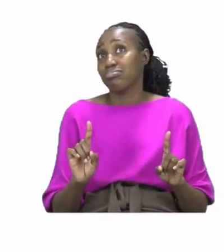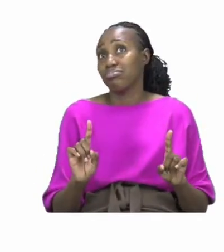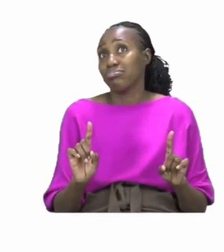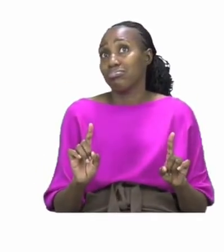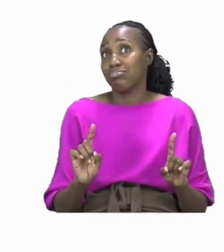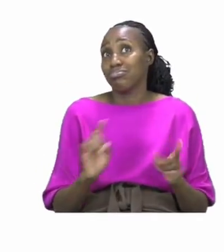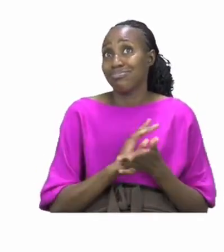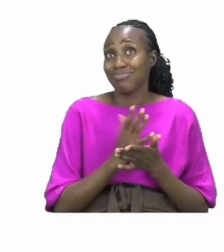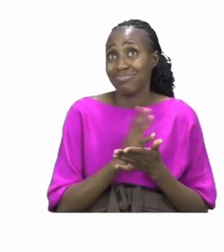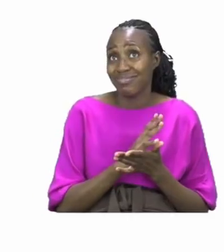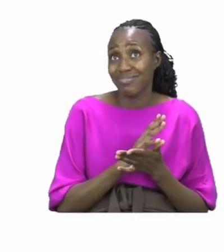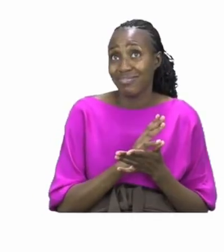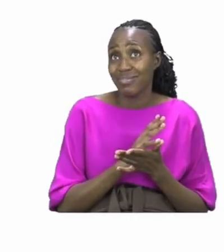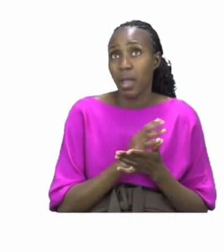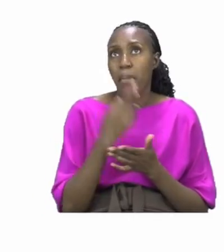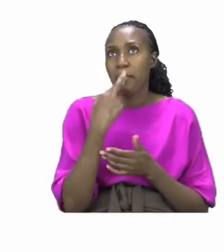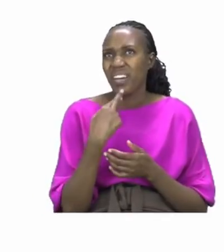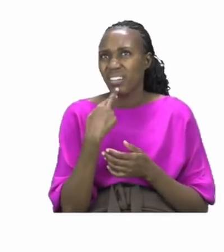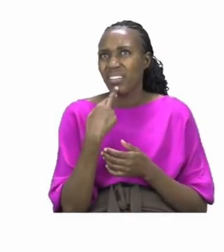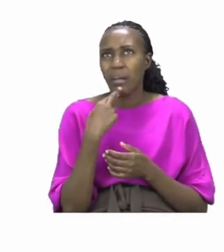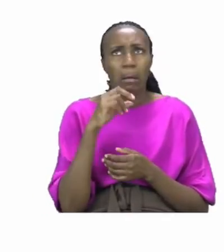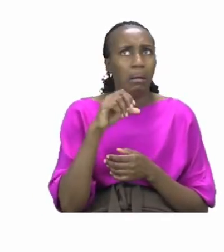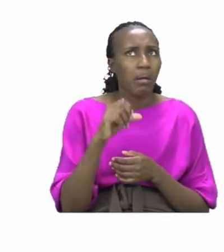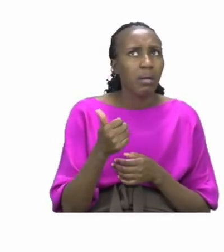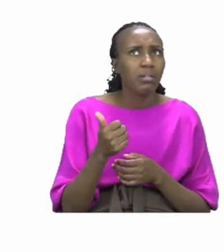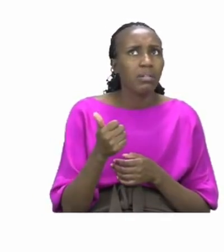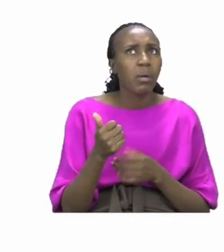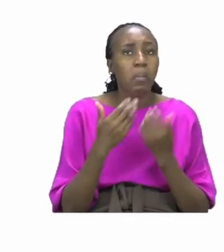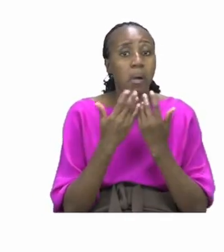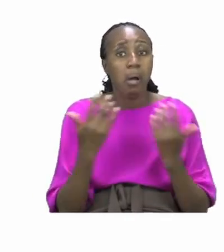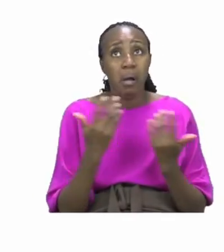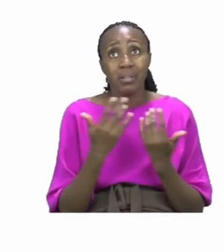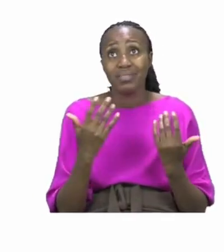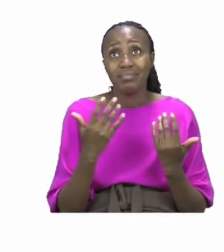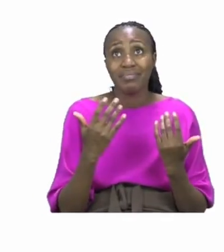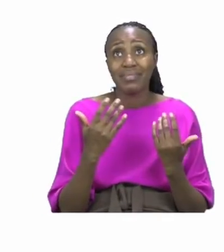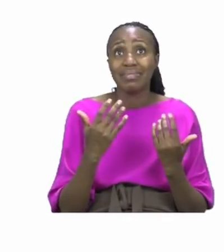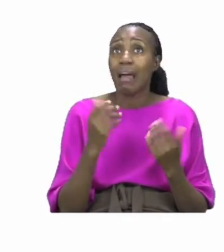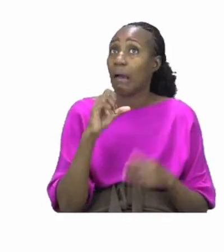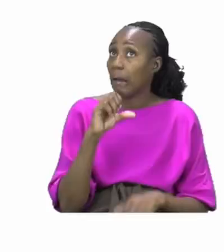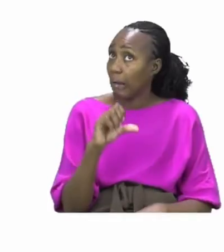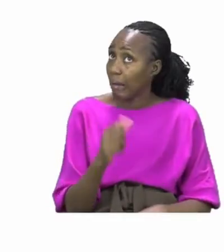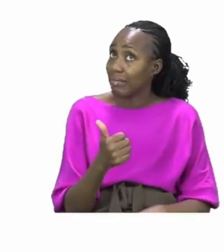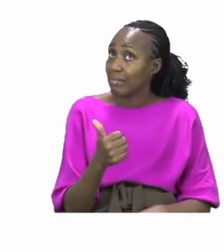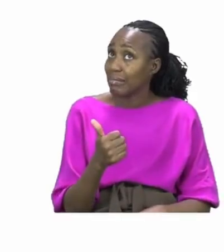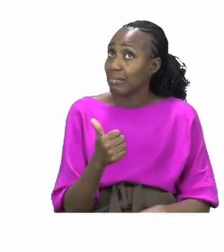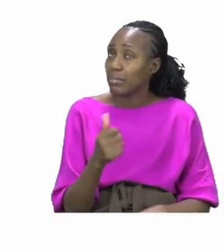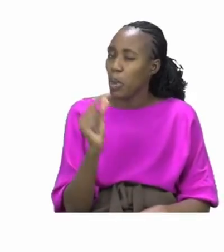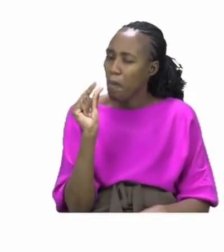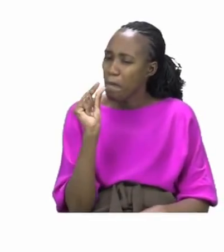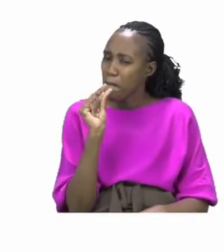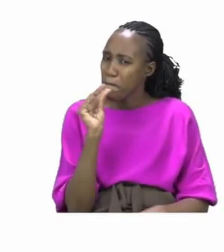apples are red, some are green, and then some are even a